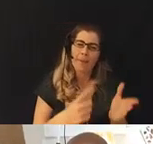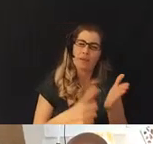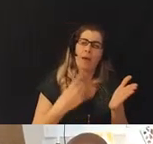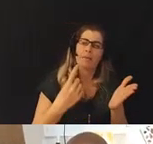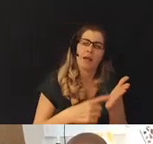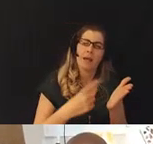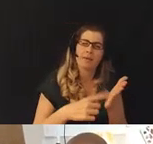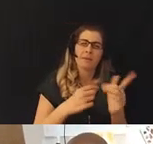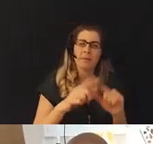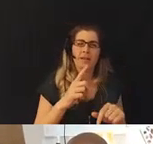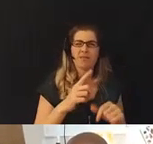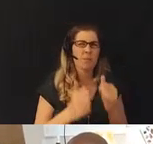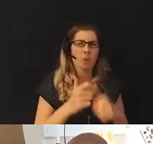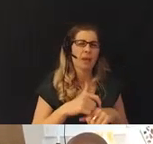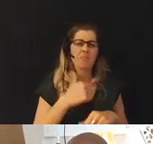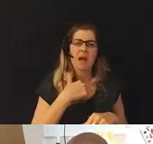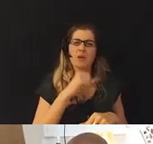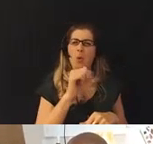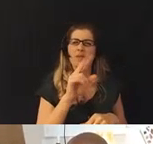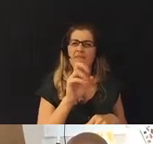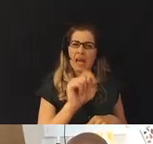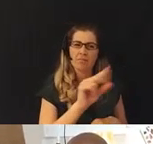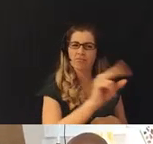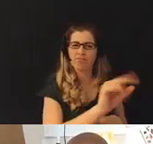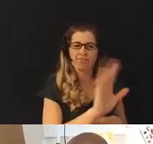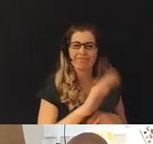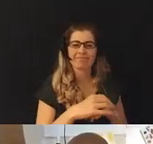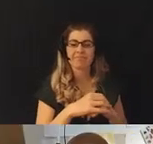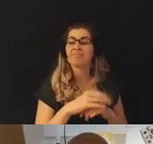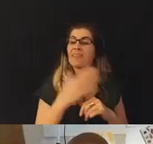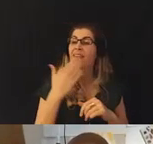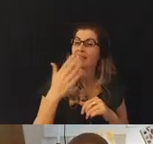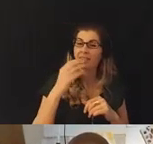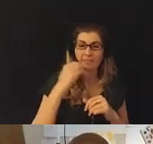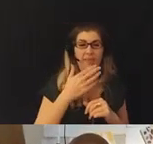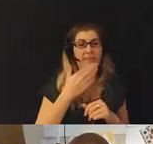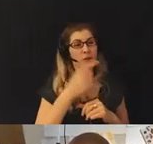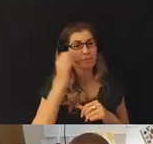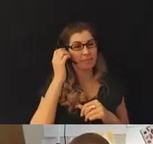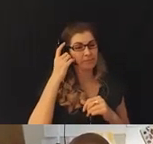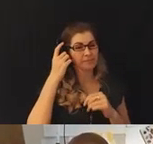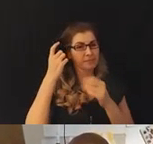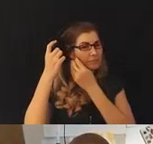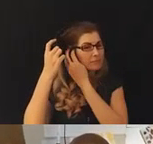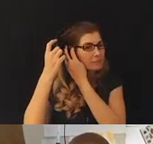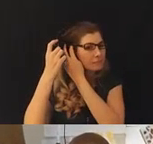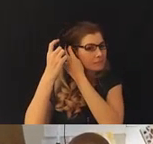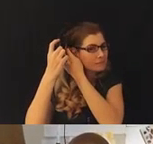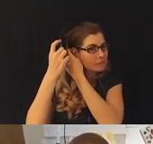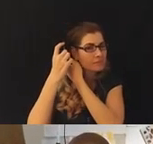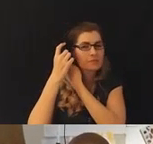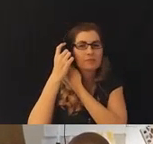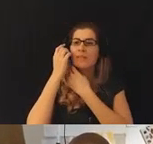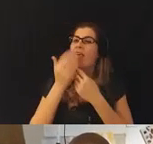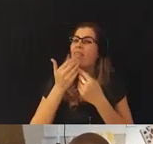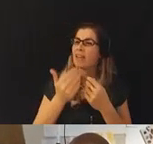am I vetting, so to speak. Okay, thanks. Thank you. Thank you. Anybody else want